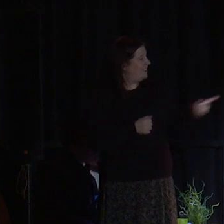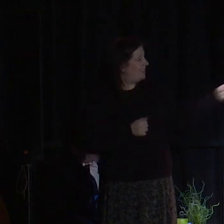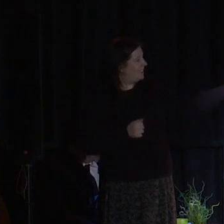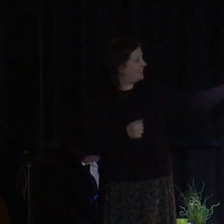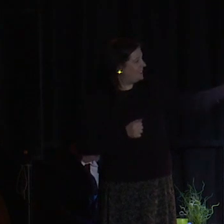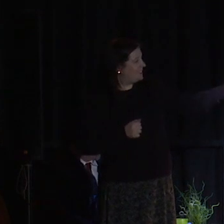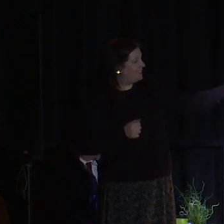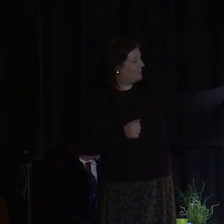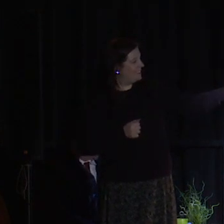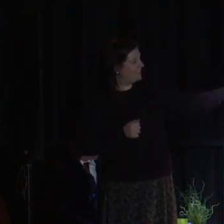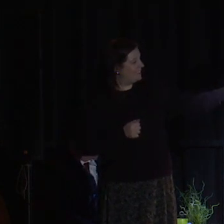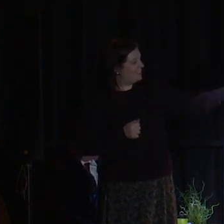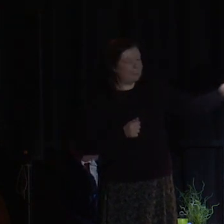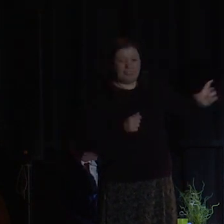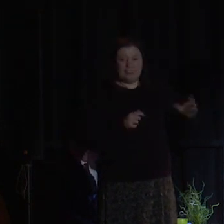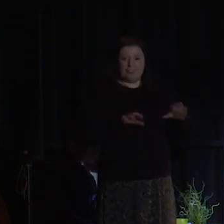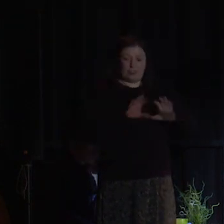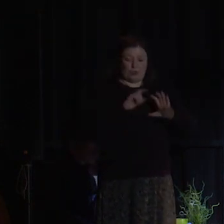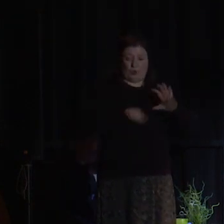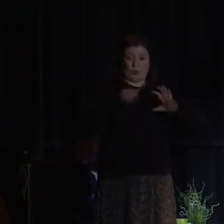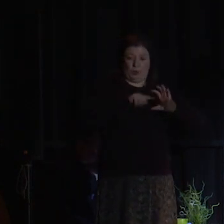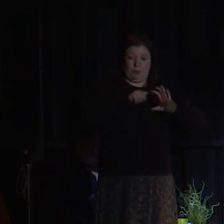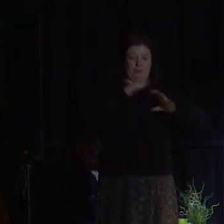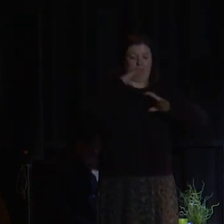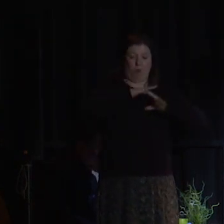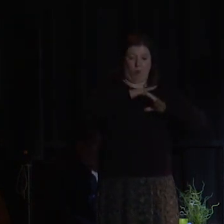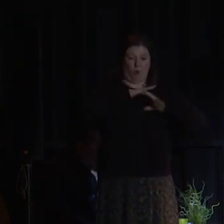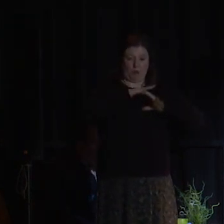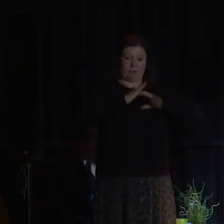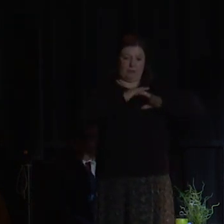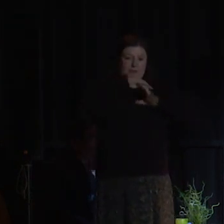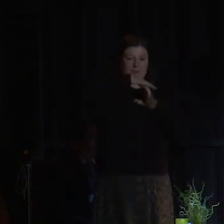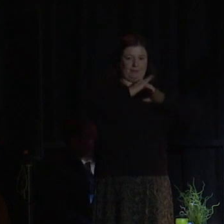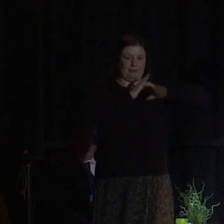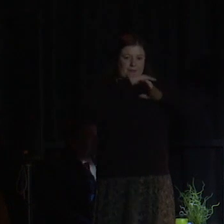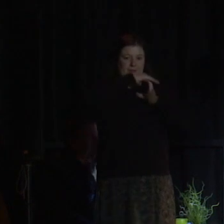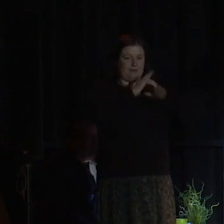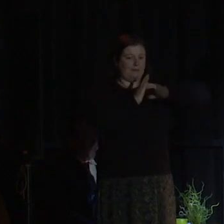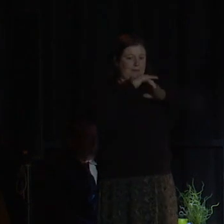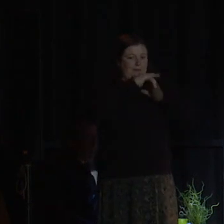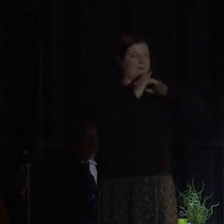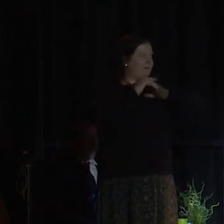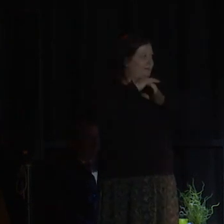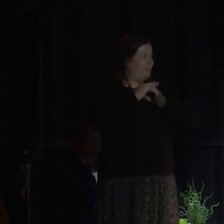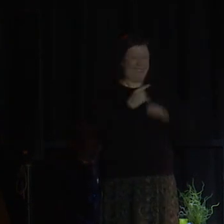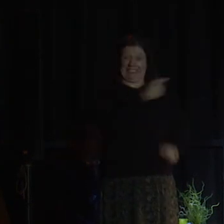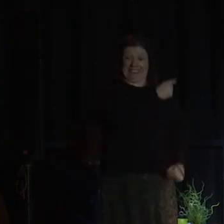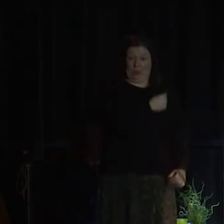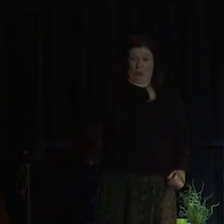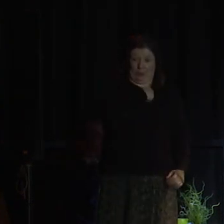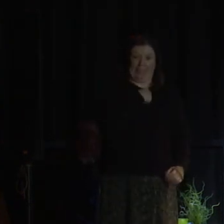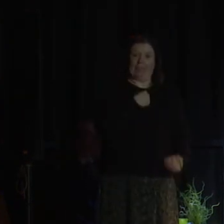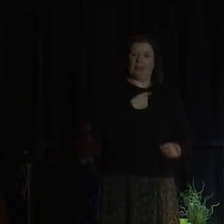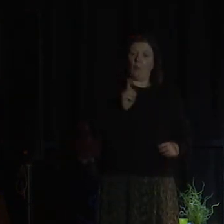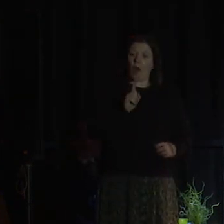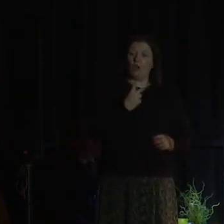bowler is. So as you can see, there's the tube underneath and then a ball on top, and the Circassian stands on top of it and balances it. That's what we're going to be enlarging